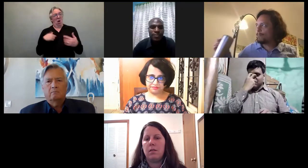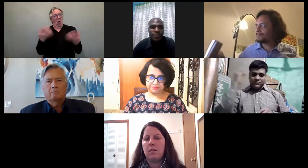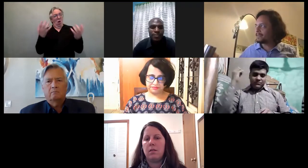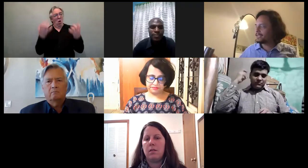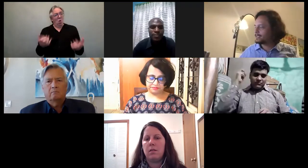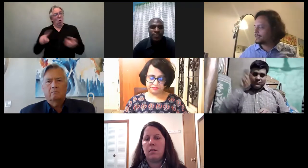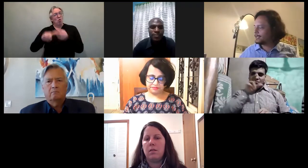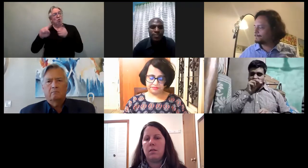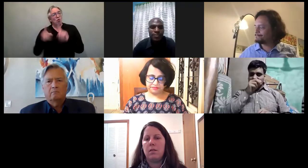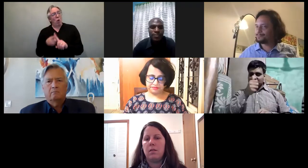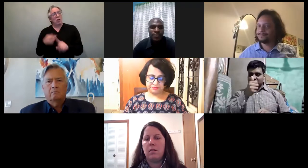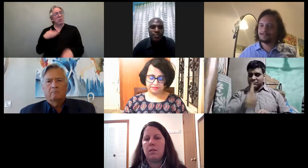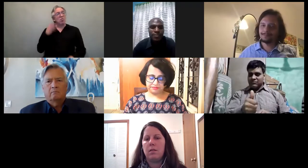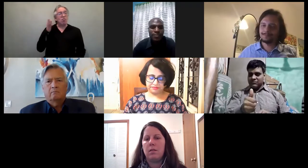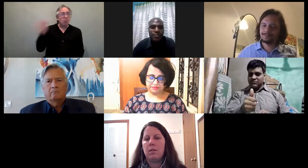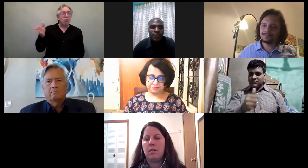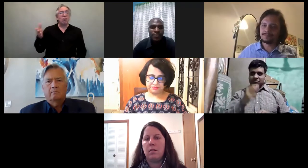them.